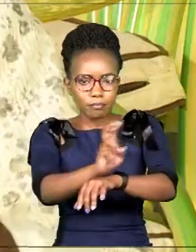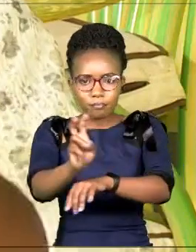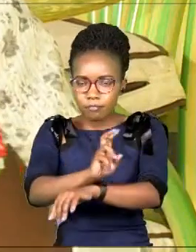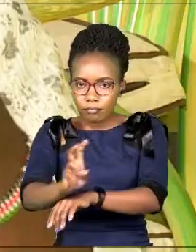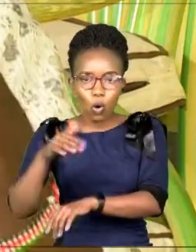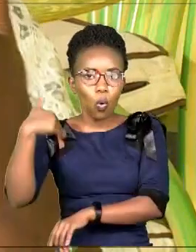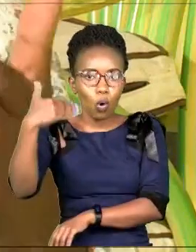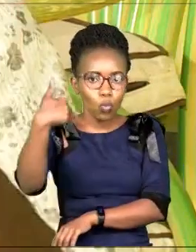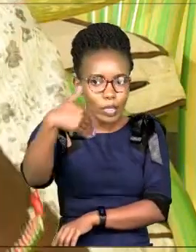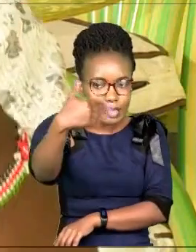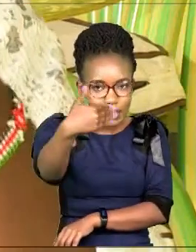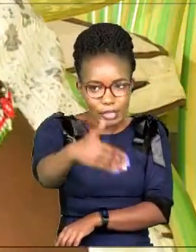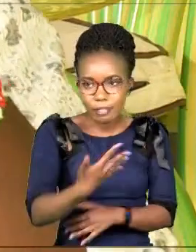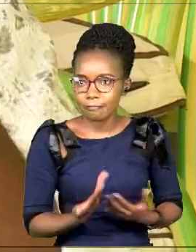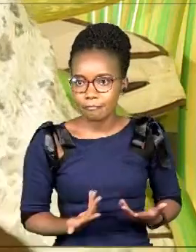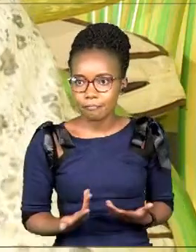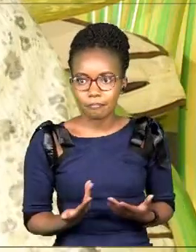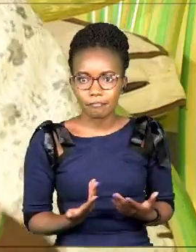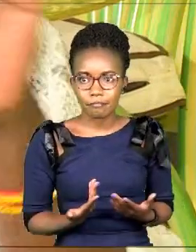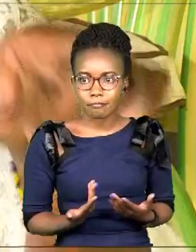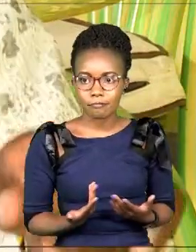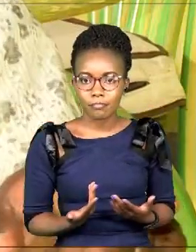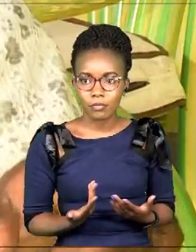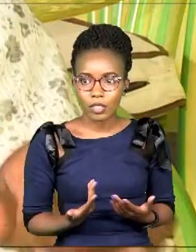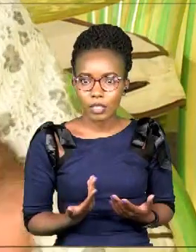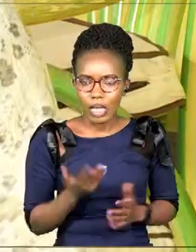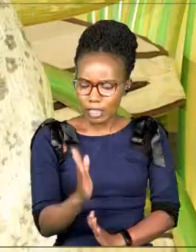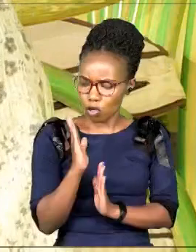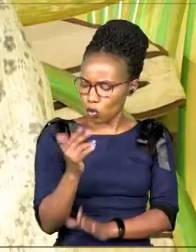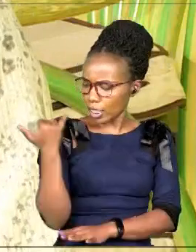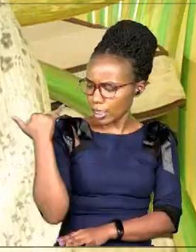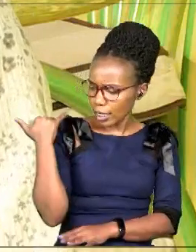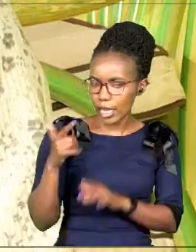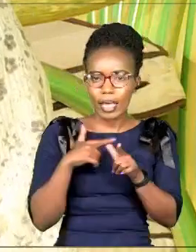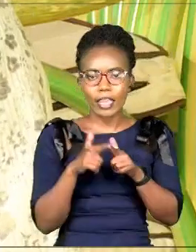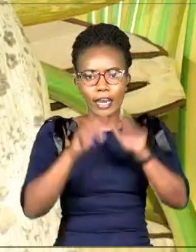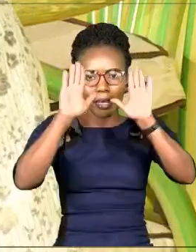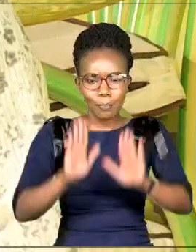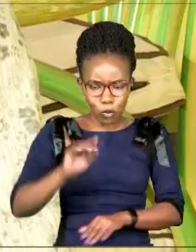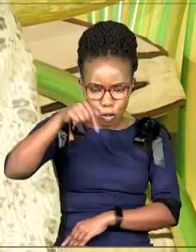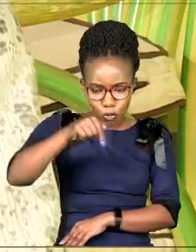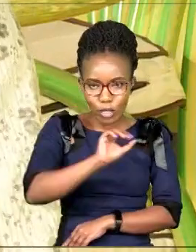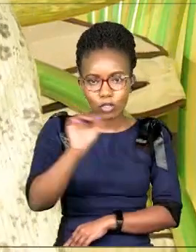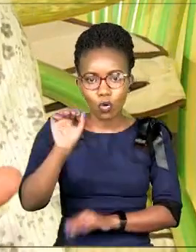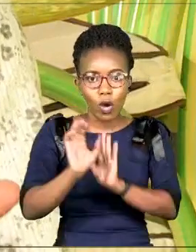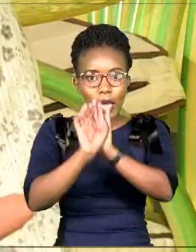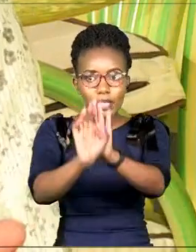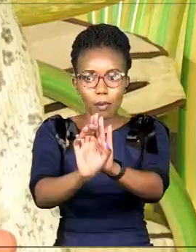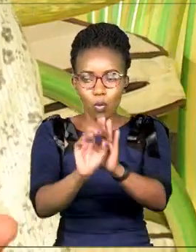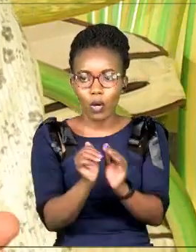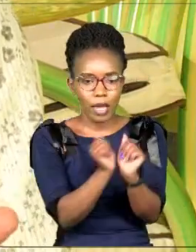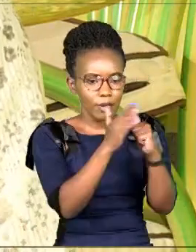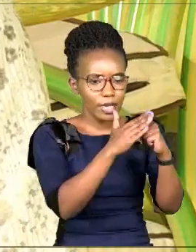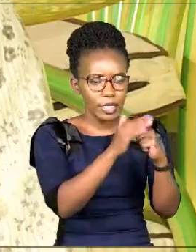always be checking at what we had. What we had, security-wise, what we had yesterday can be irrelevant today. And that is why I'll give an example of the